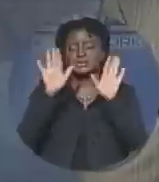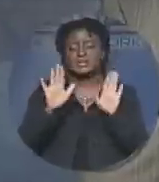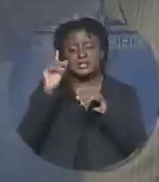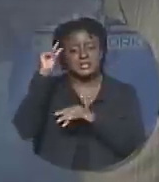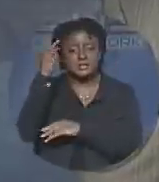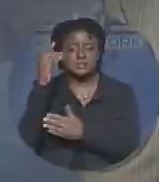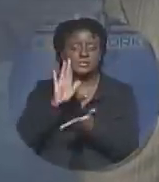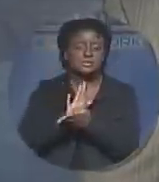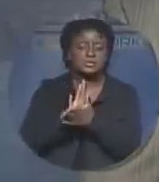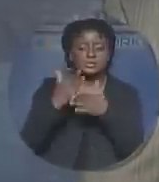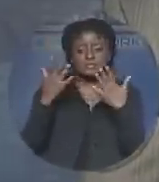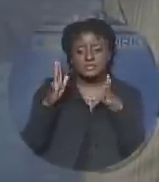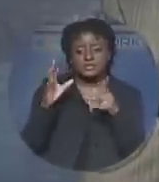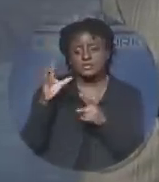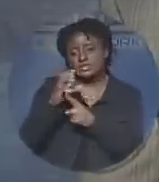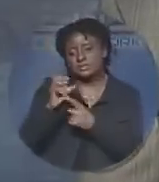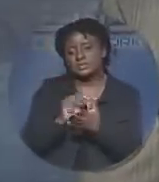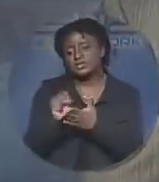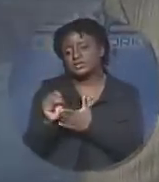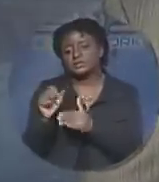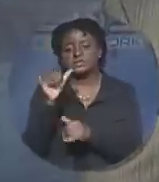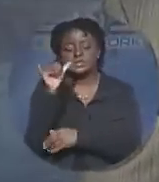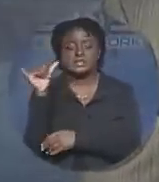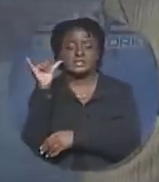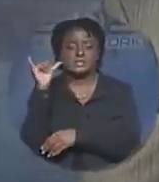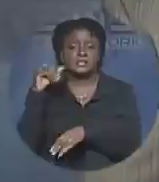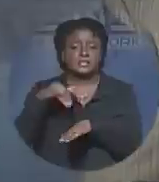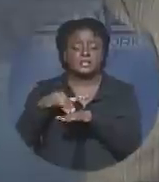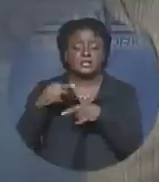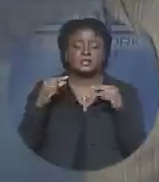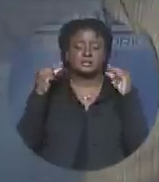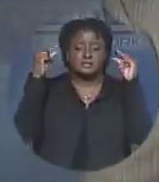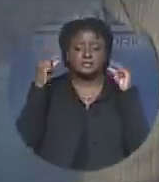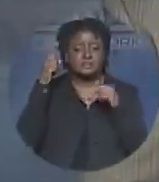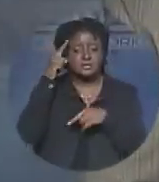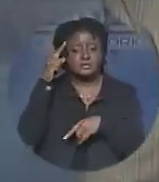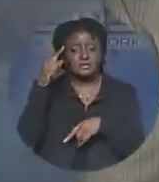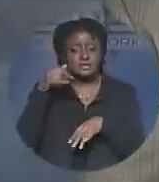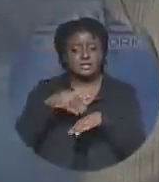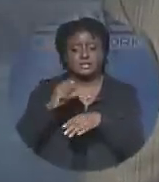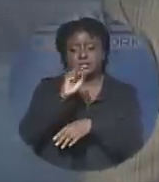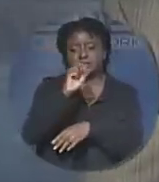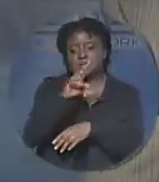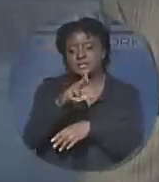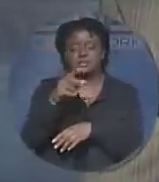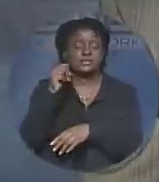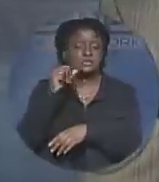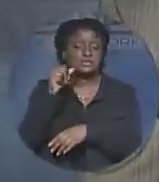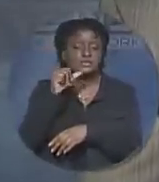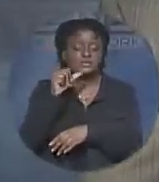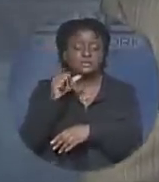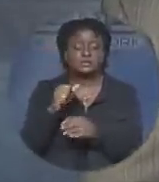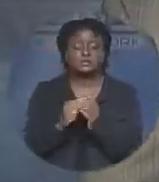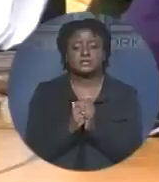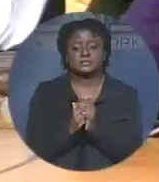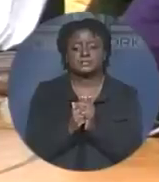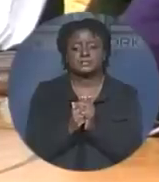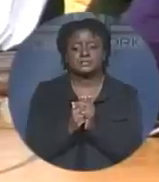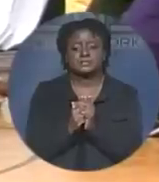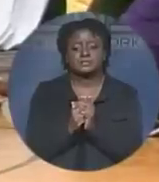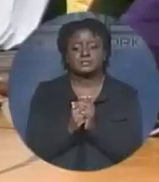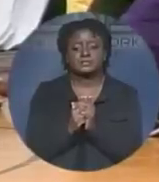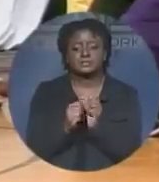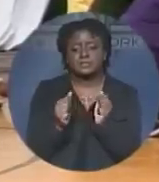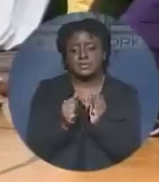The government schools completed their championships yesterday at the Kendall Isaacs Gym. Let's take a look at the senior girls' highlights. With the